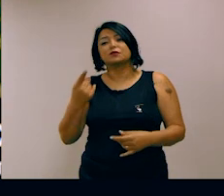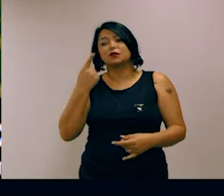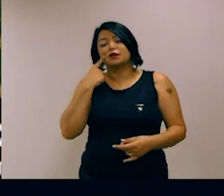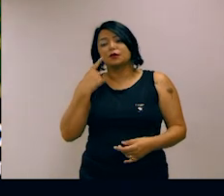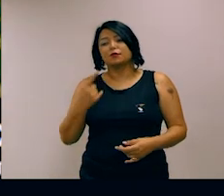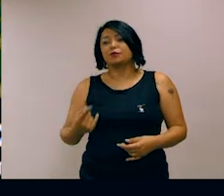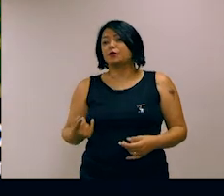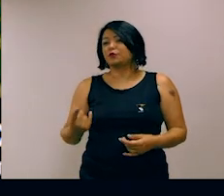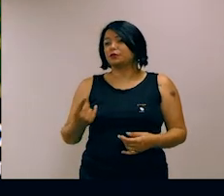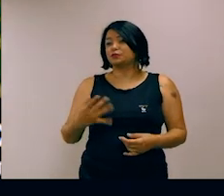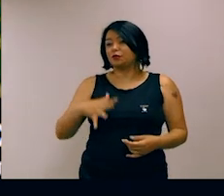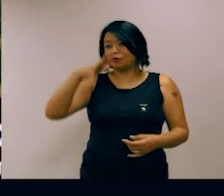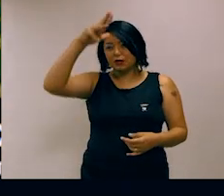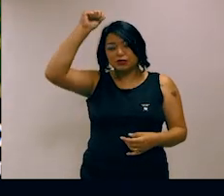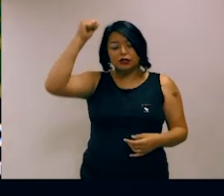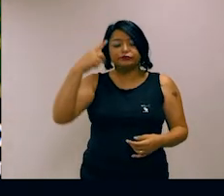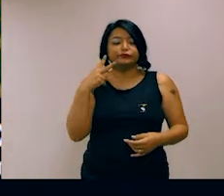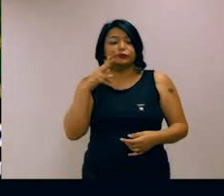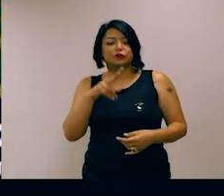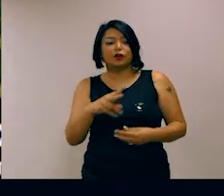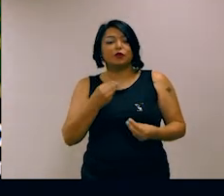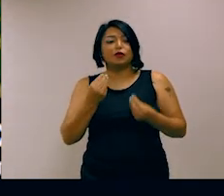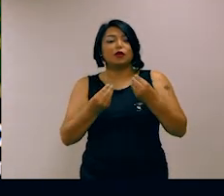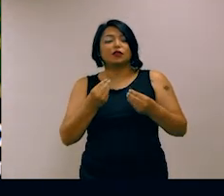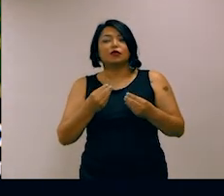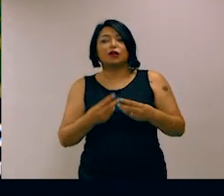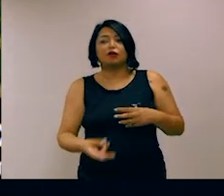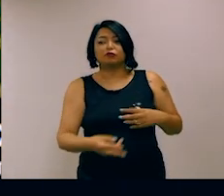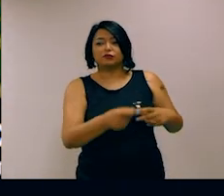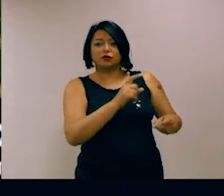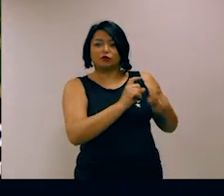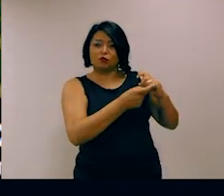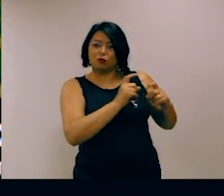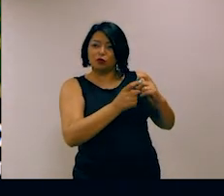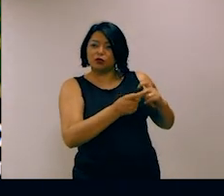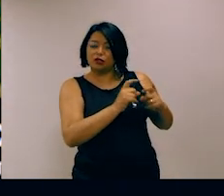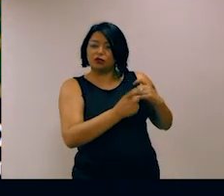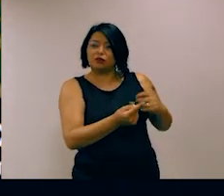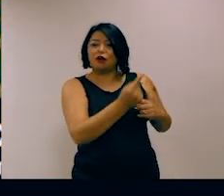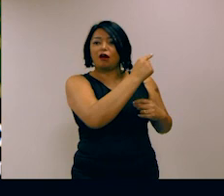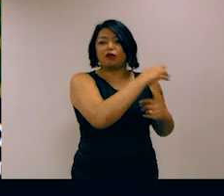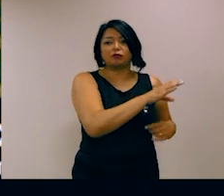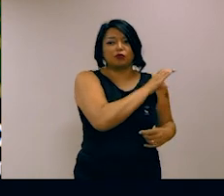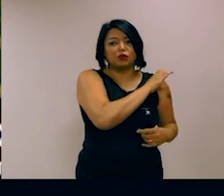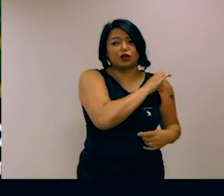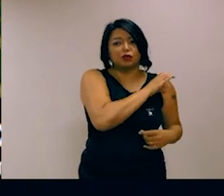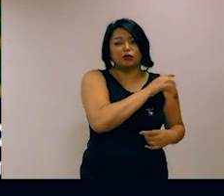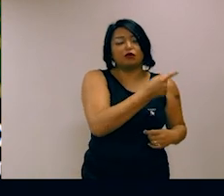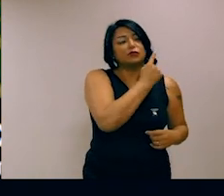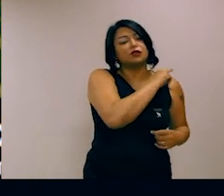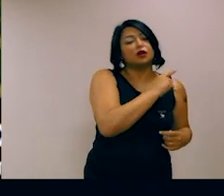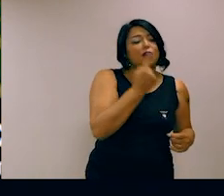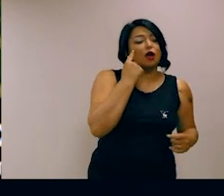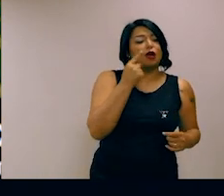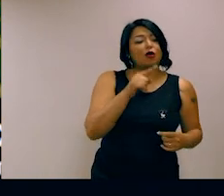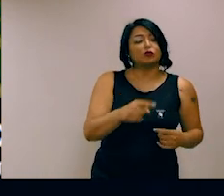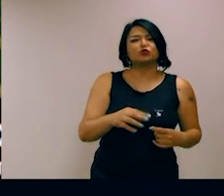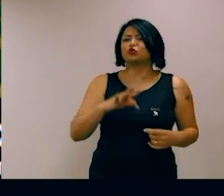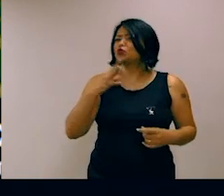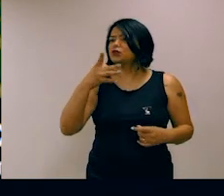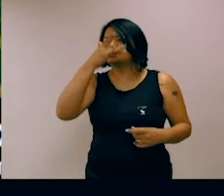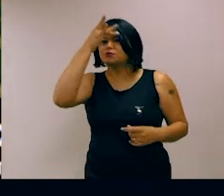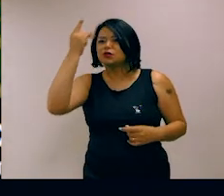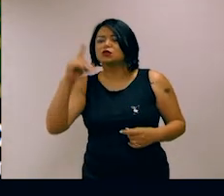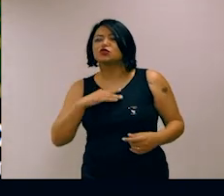better access to the command of the operation. So if you are in field or outside the field,